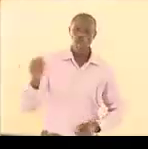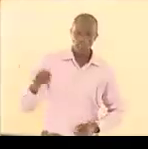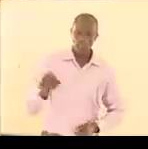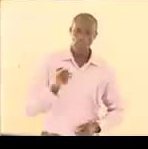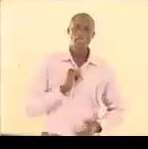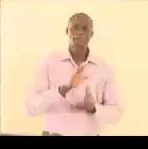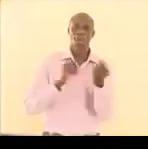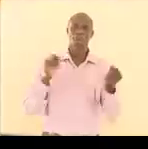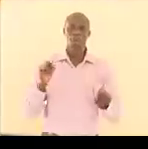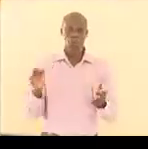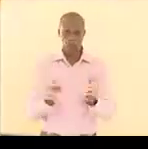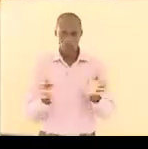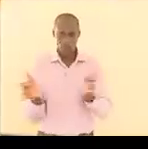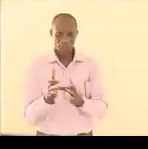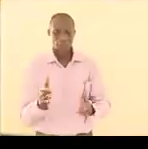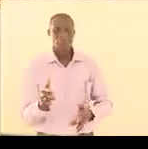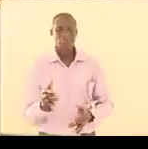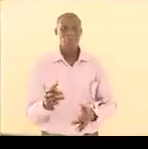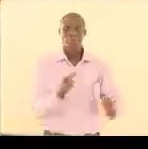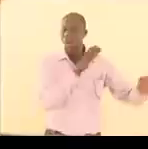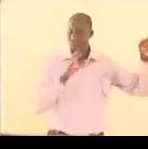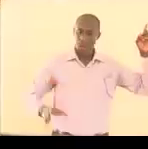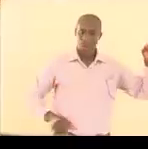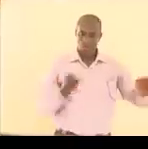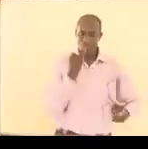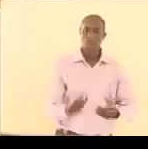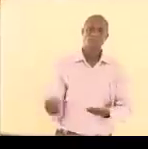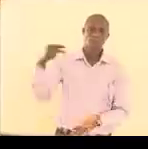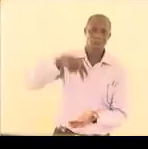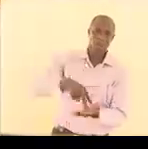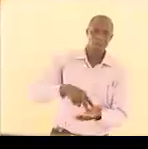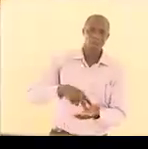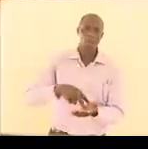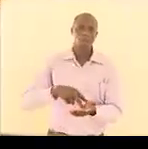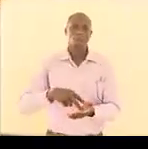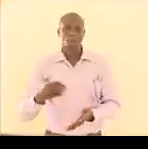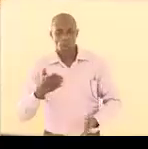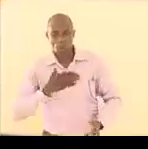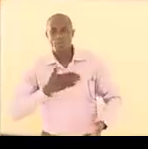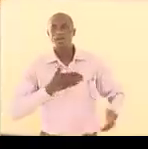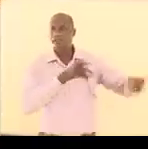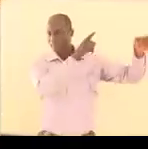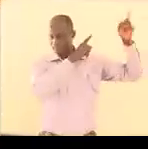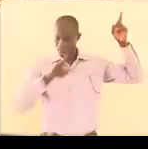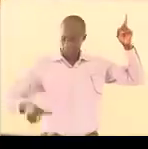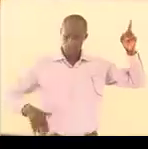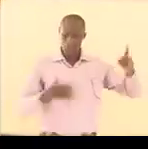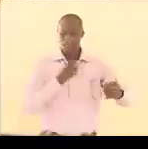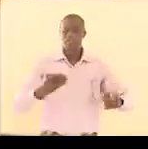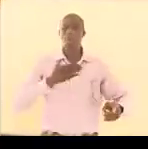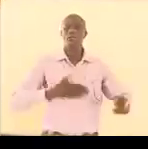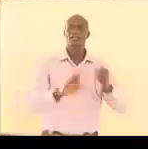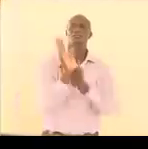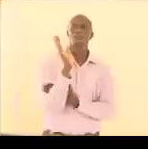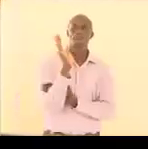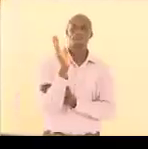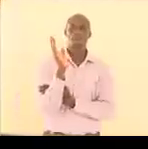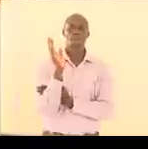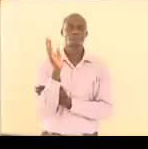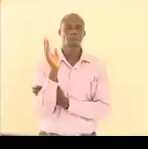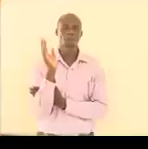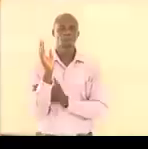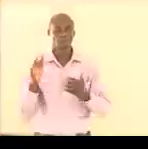believe, yes, I believe. Jesus Christ is risen, my Lord and